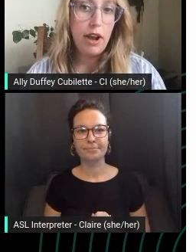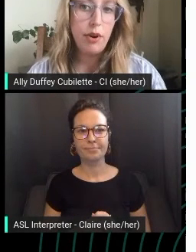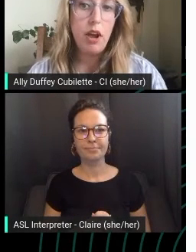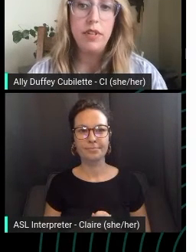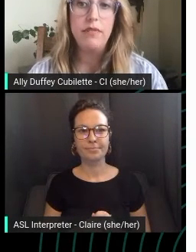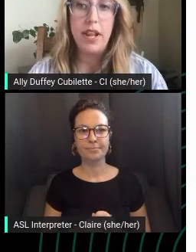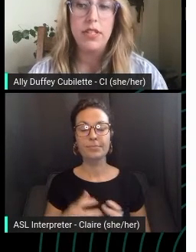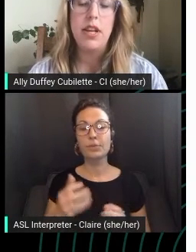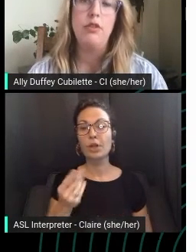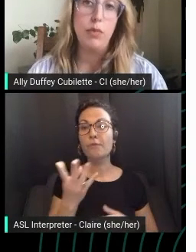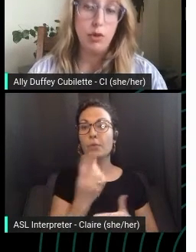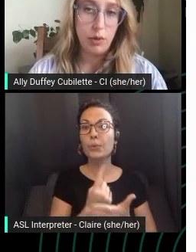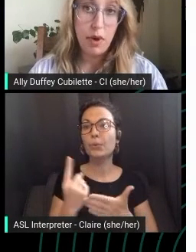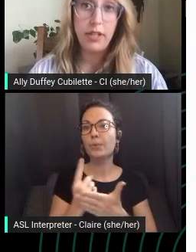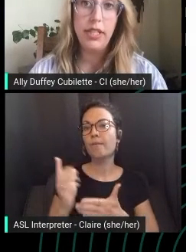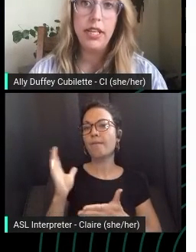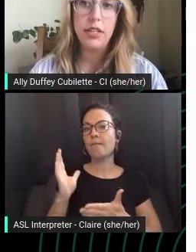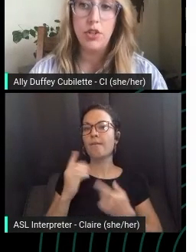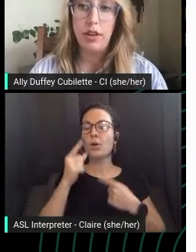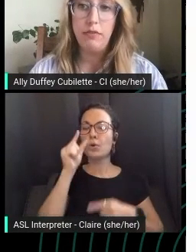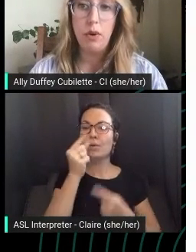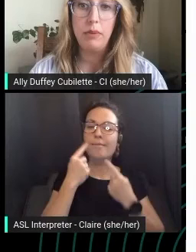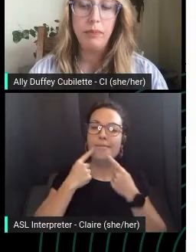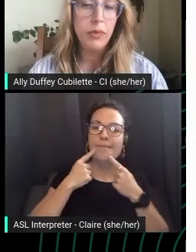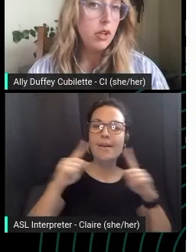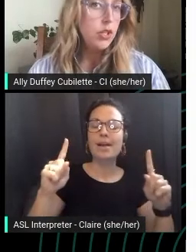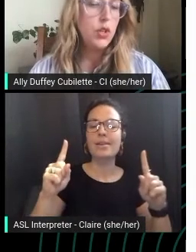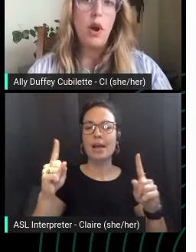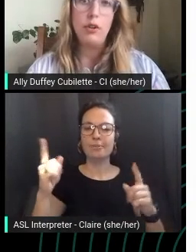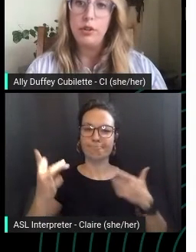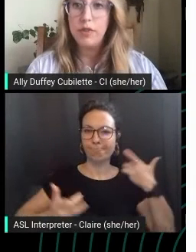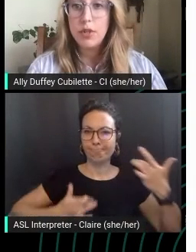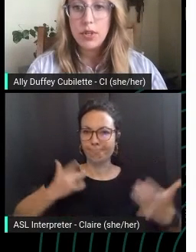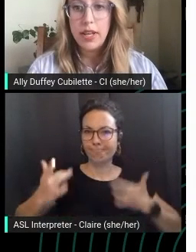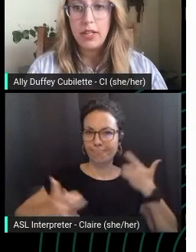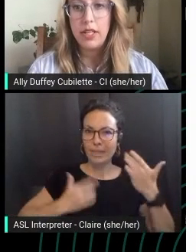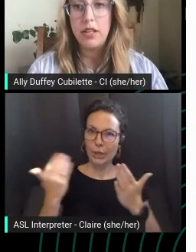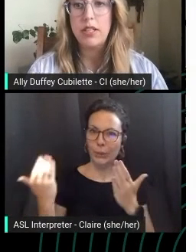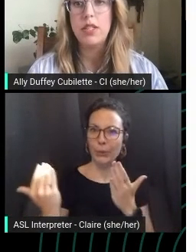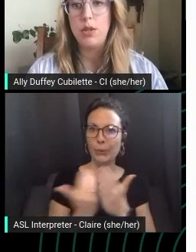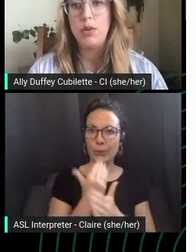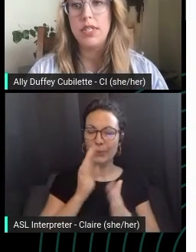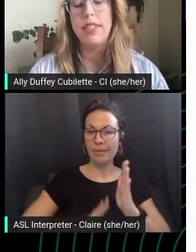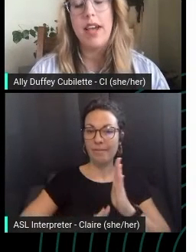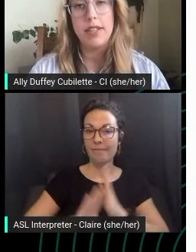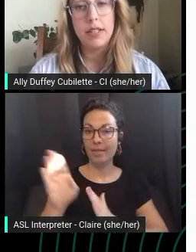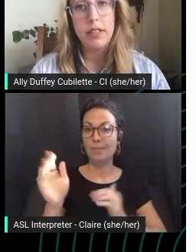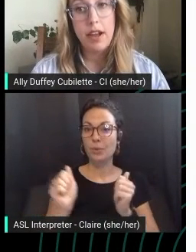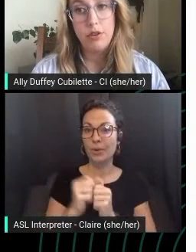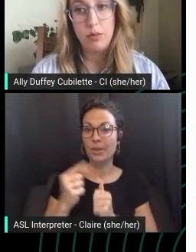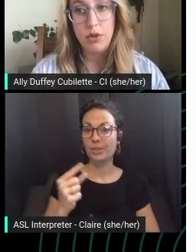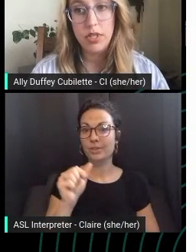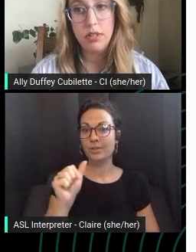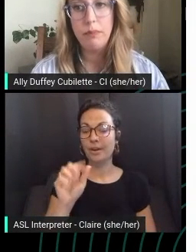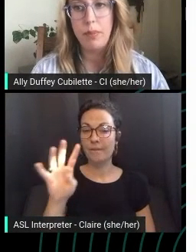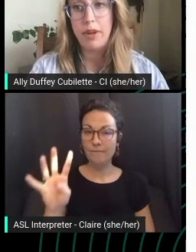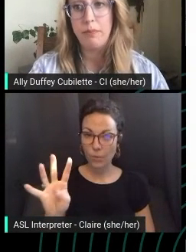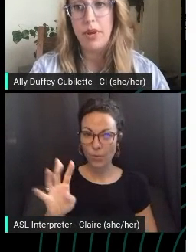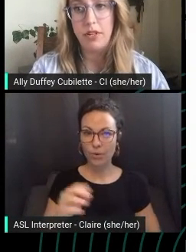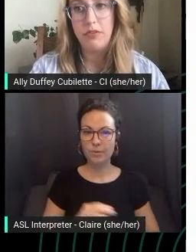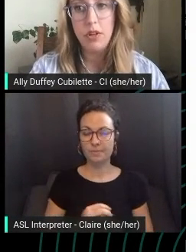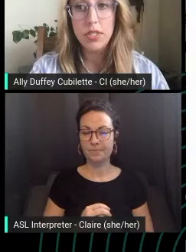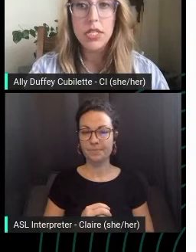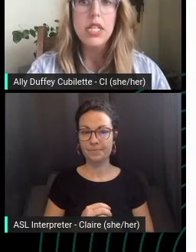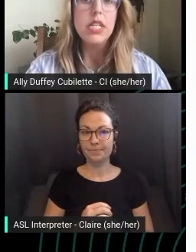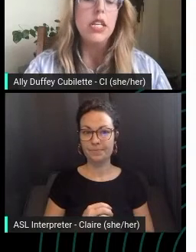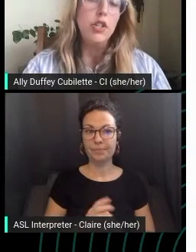exciting rollout of advanced attribution modeling in GA4. So while Universal Analytics uses last click attribution